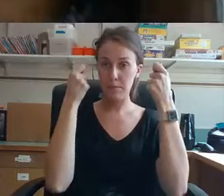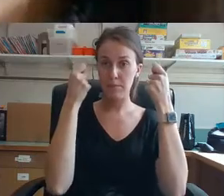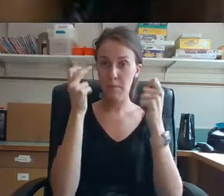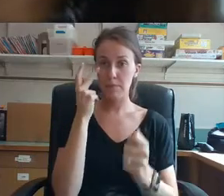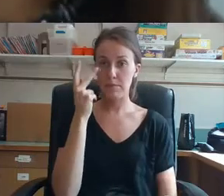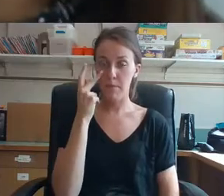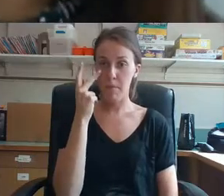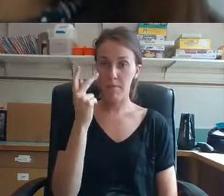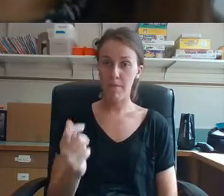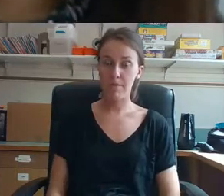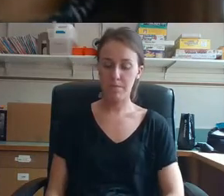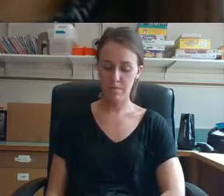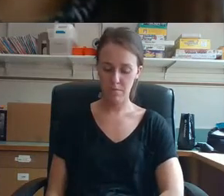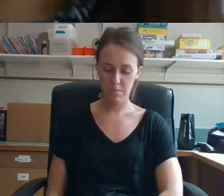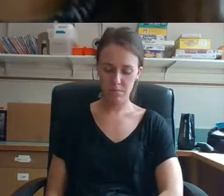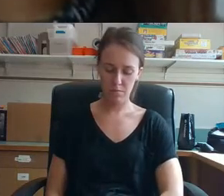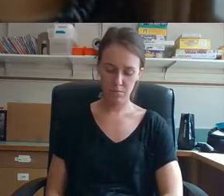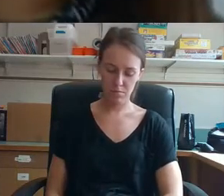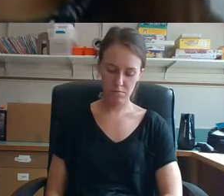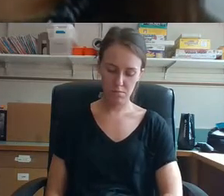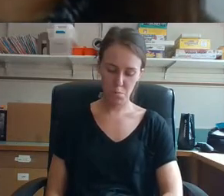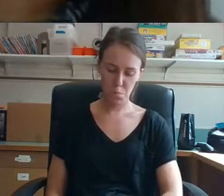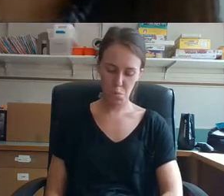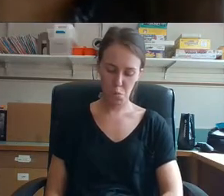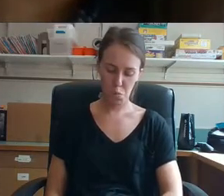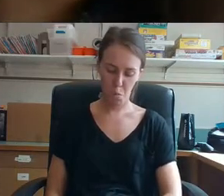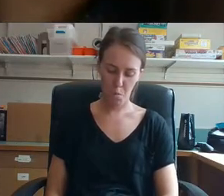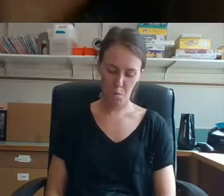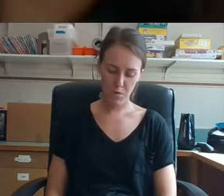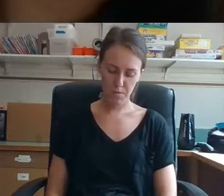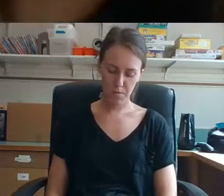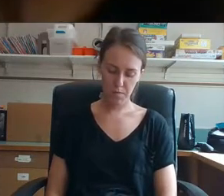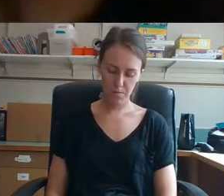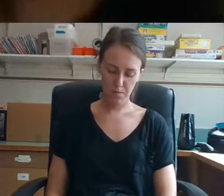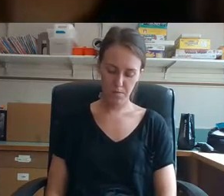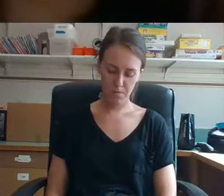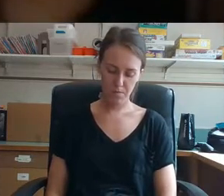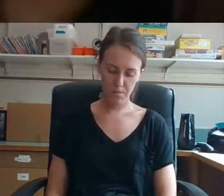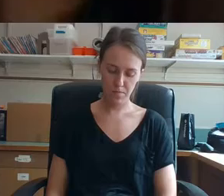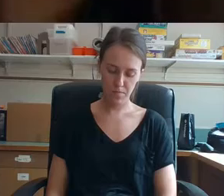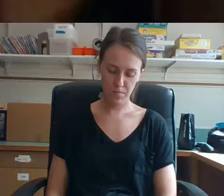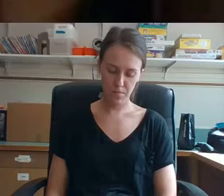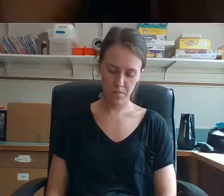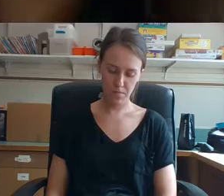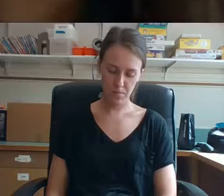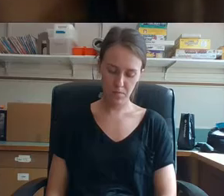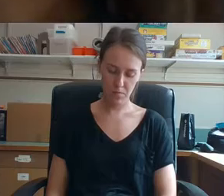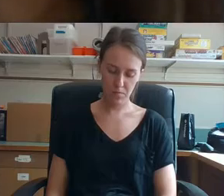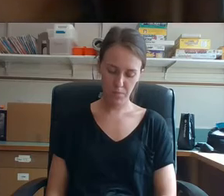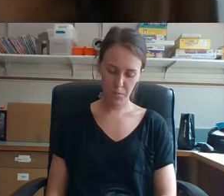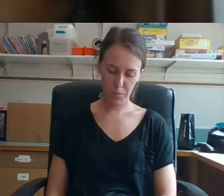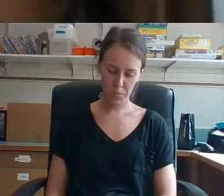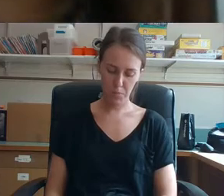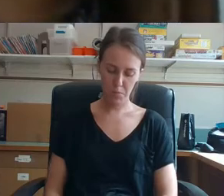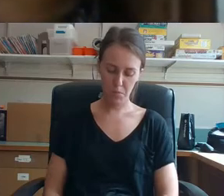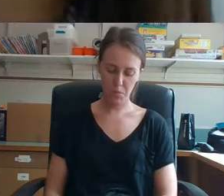And it's retold by Bonnie Dobkin, and the illustrator that drew the pictures is